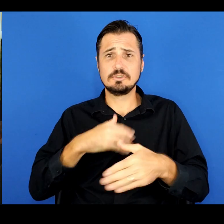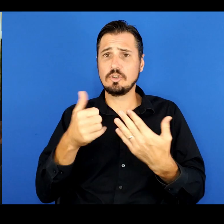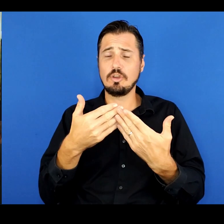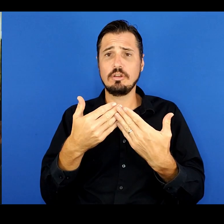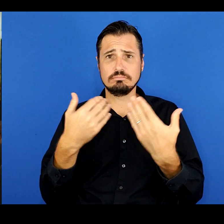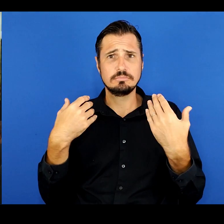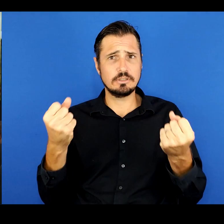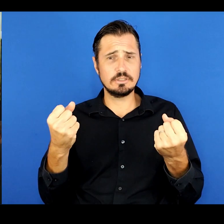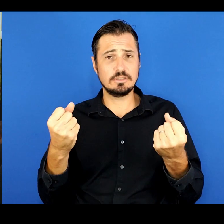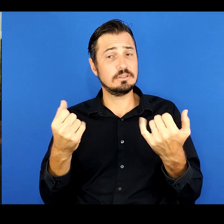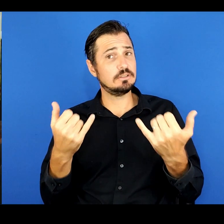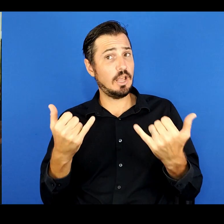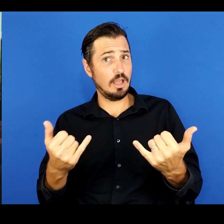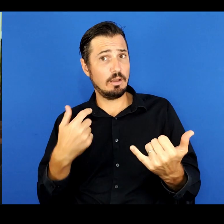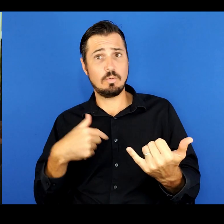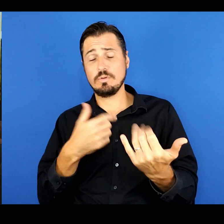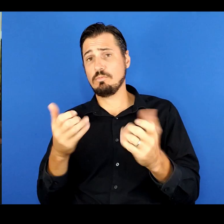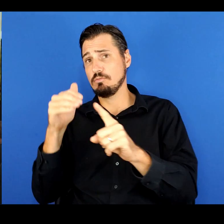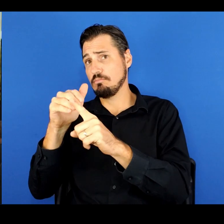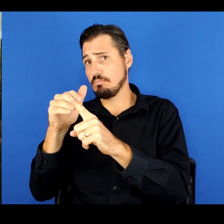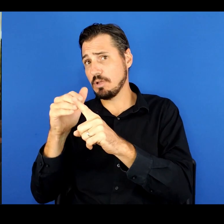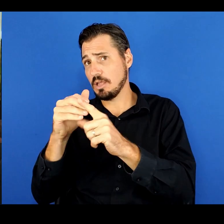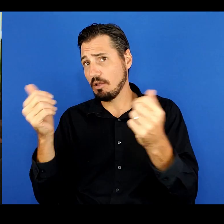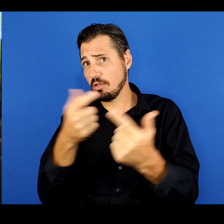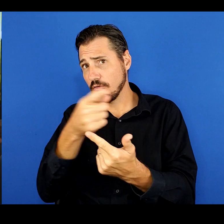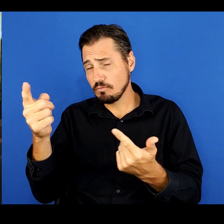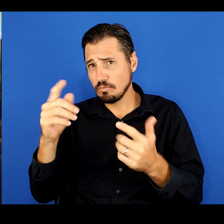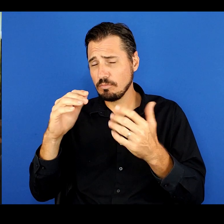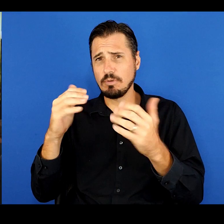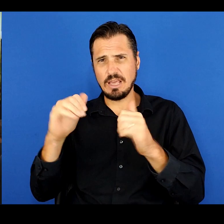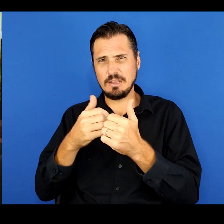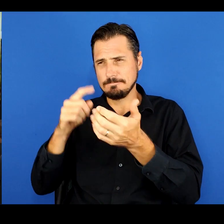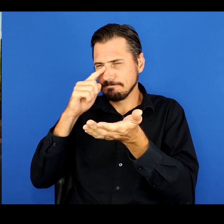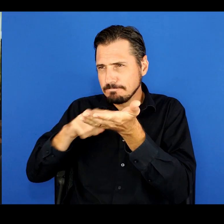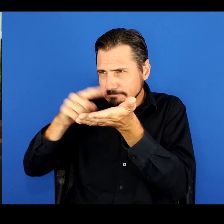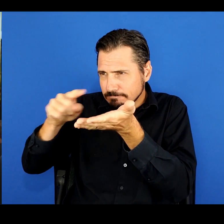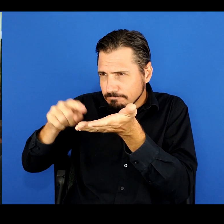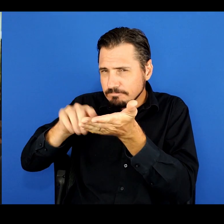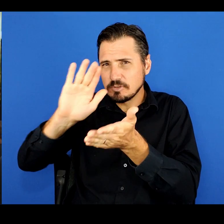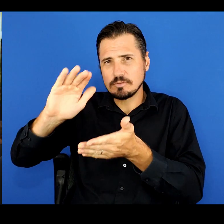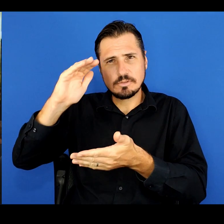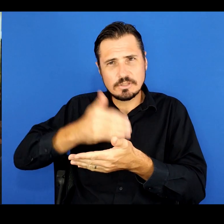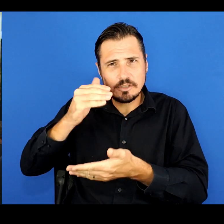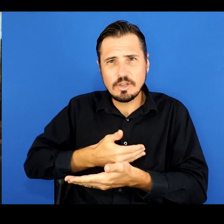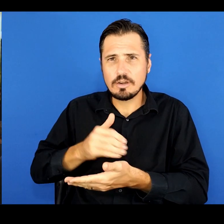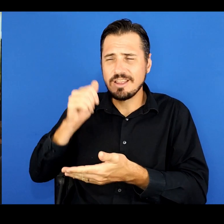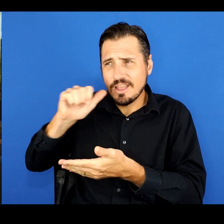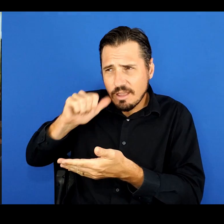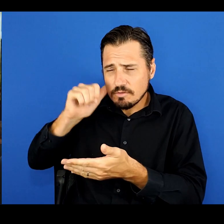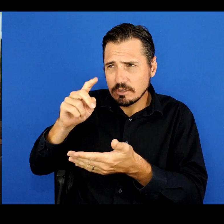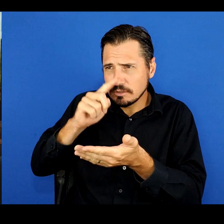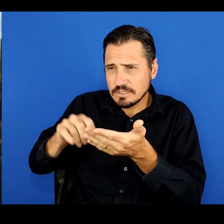reminding everyone of our daily wellness check at home as an important strategy in fighting the spread of disease. Parents and